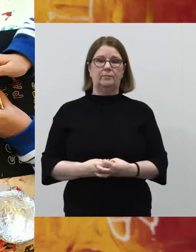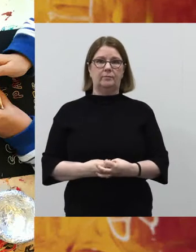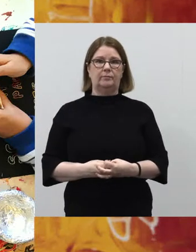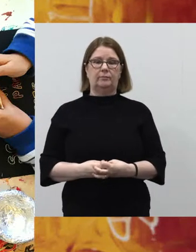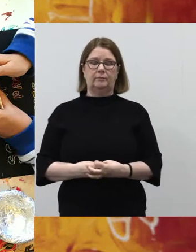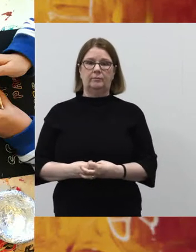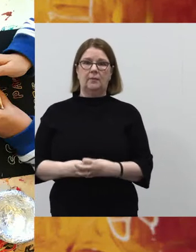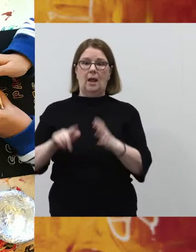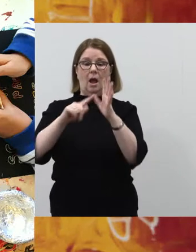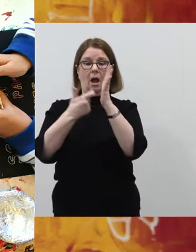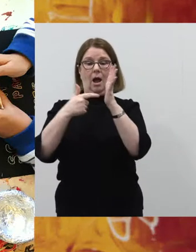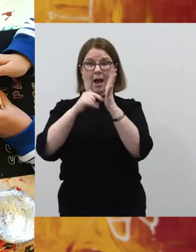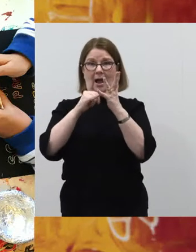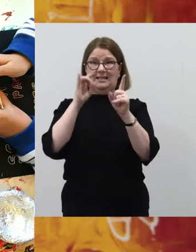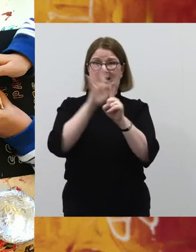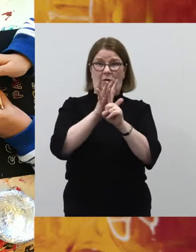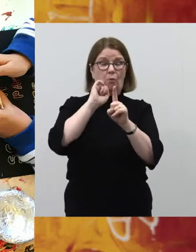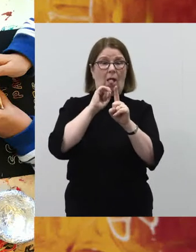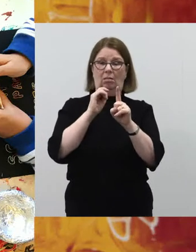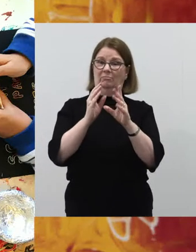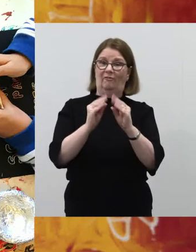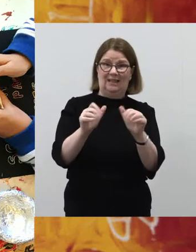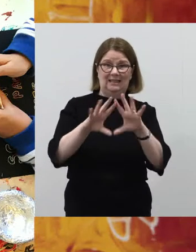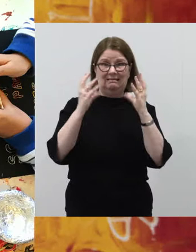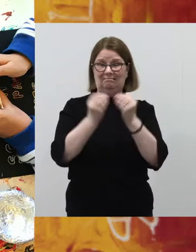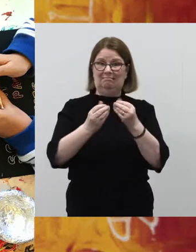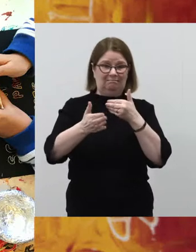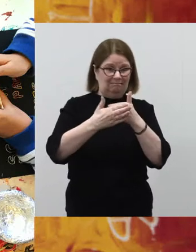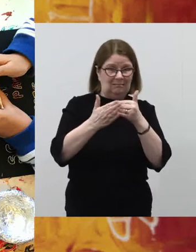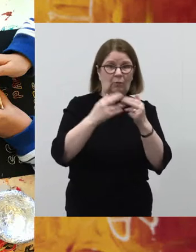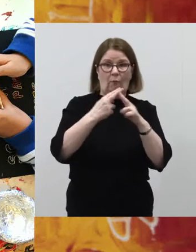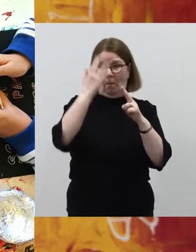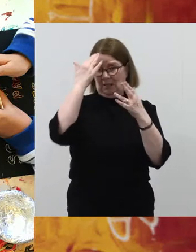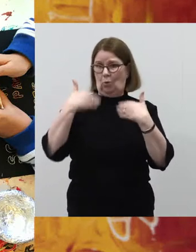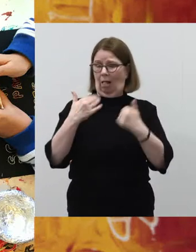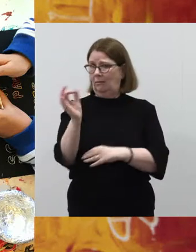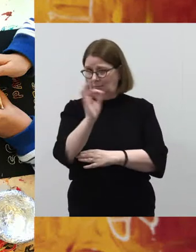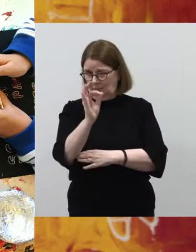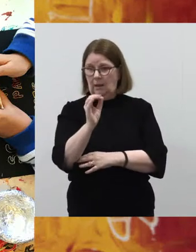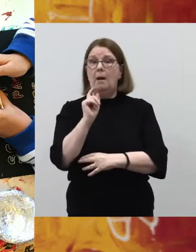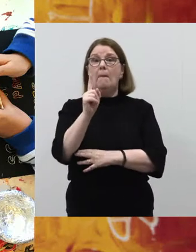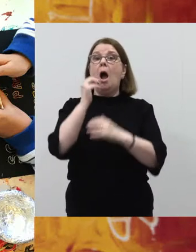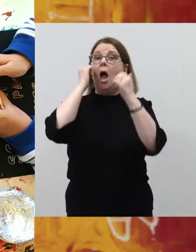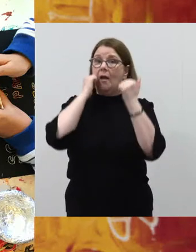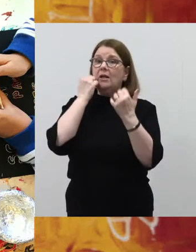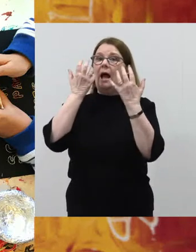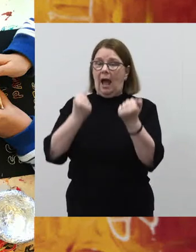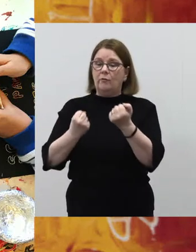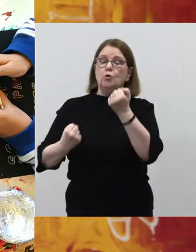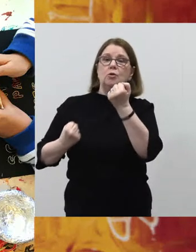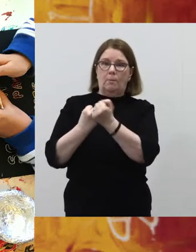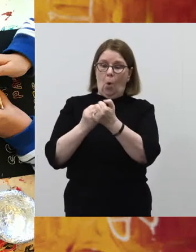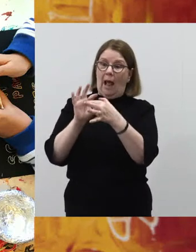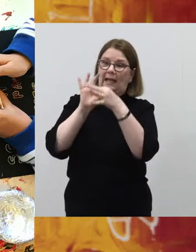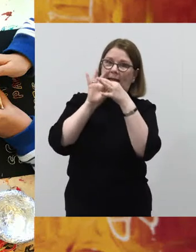repetition. We remember when we combine our senses and focus all our abilities on a specific problem. These are the skills